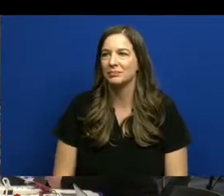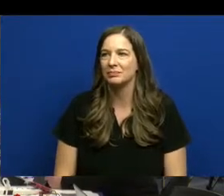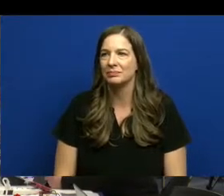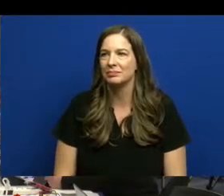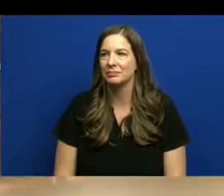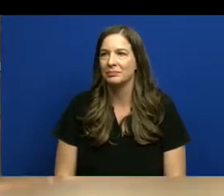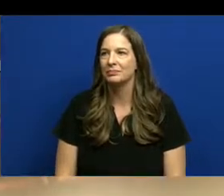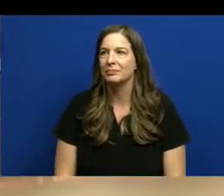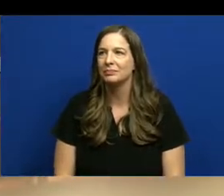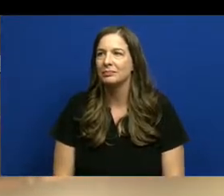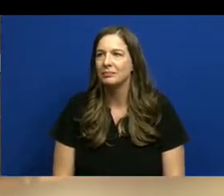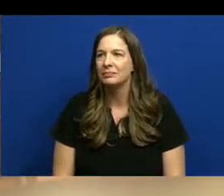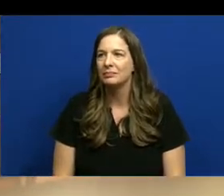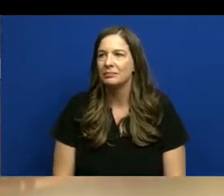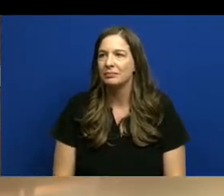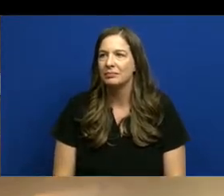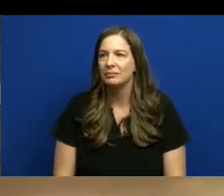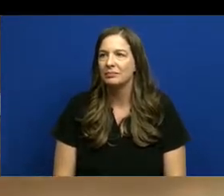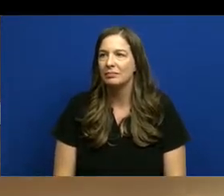Hello, board.